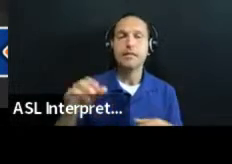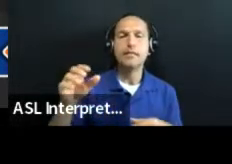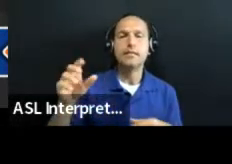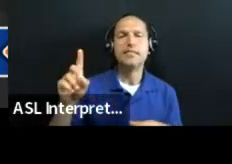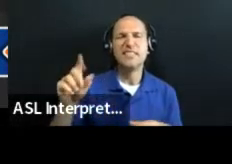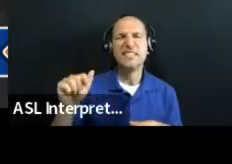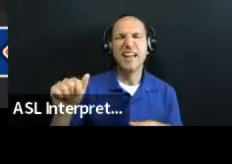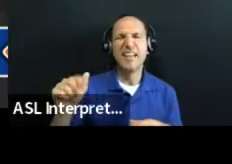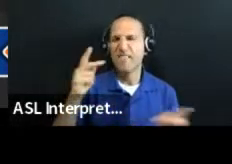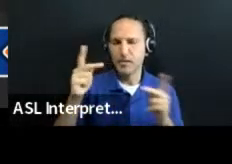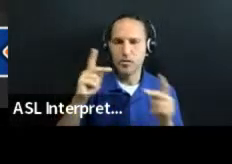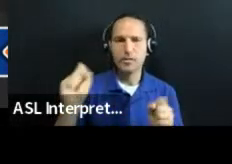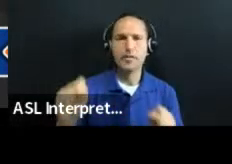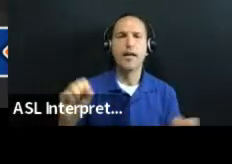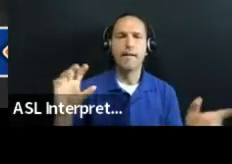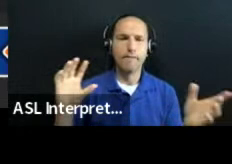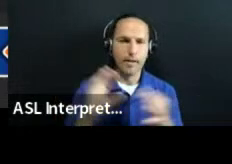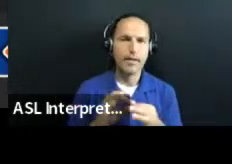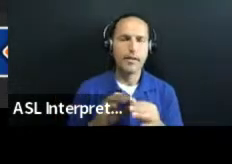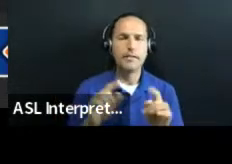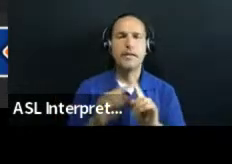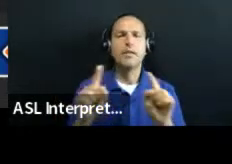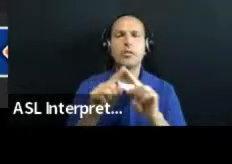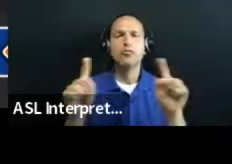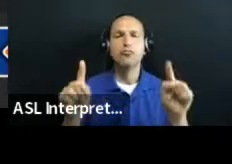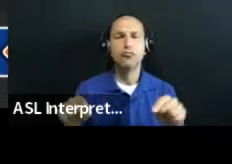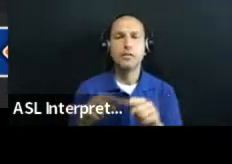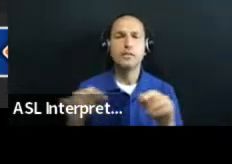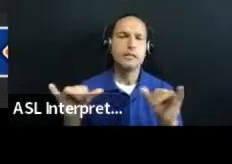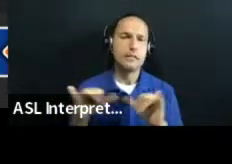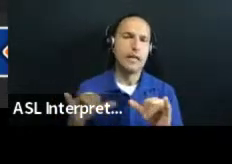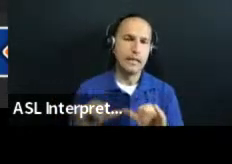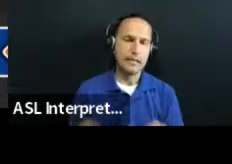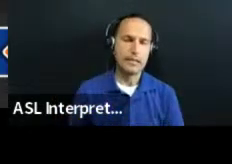fit on different screen sizes.